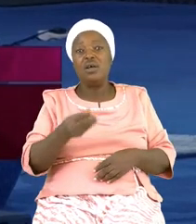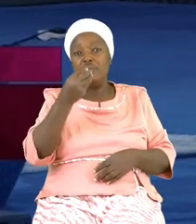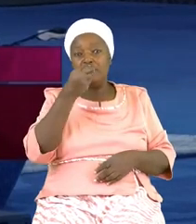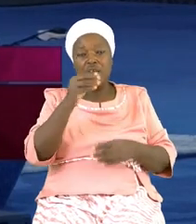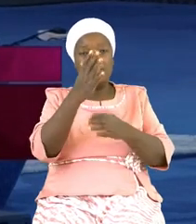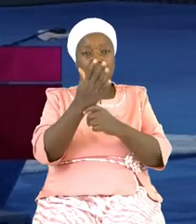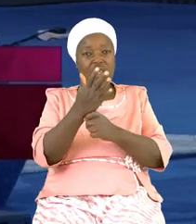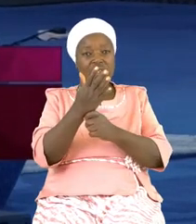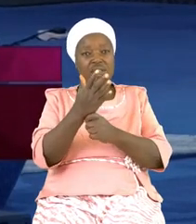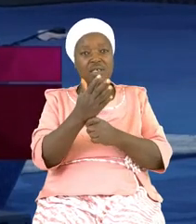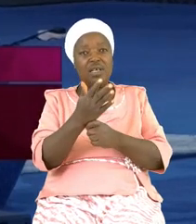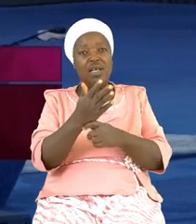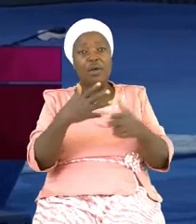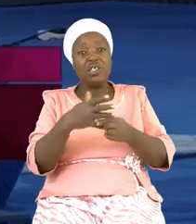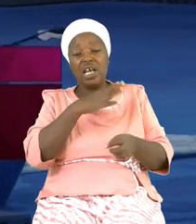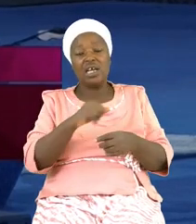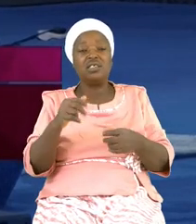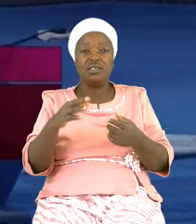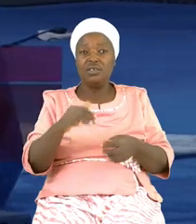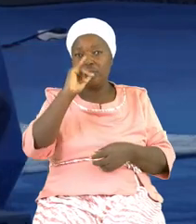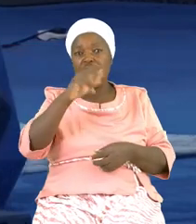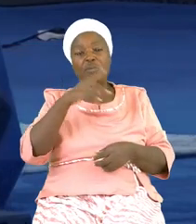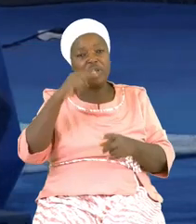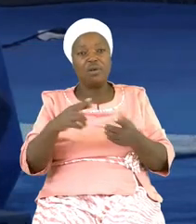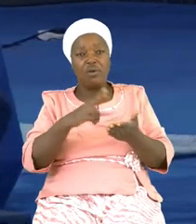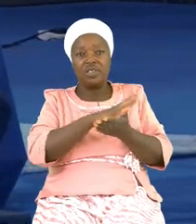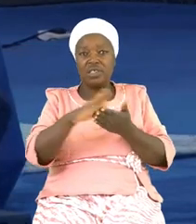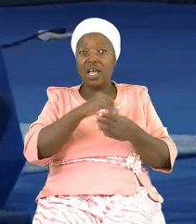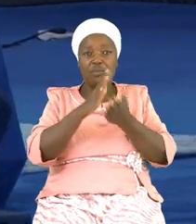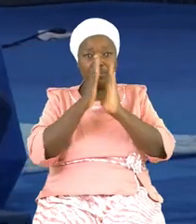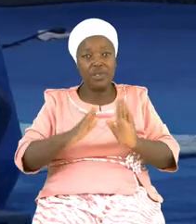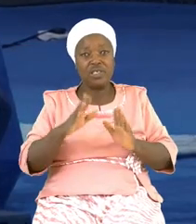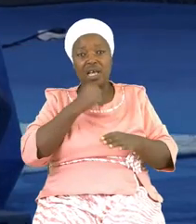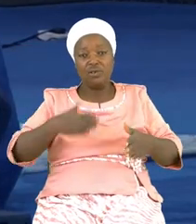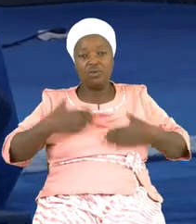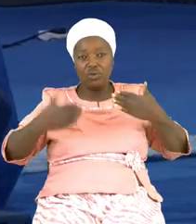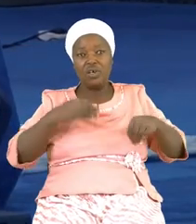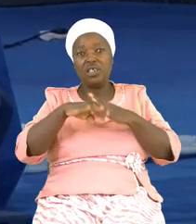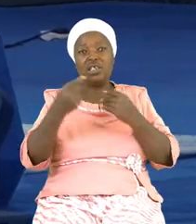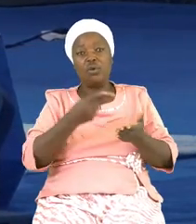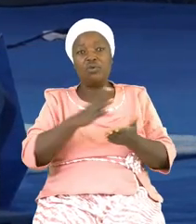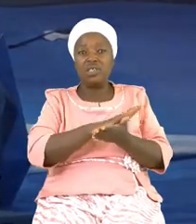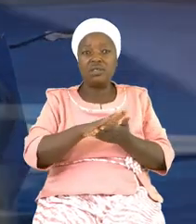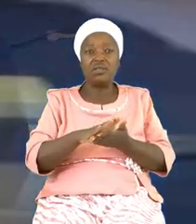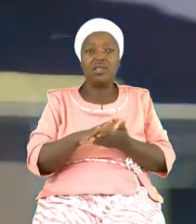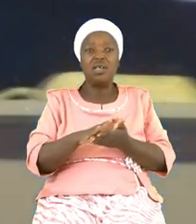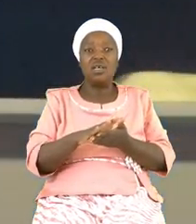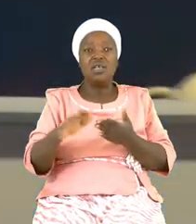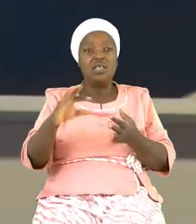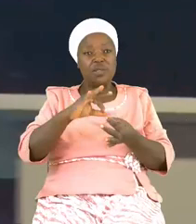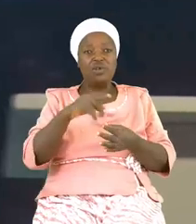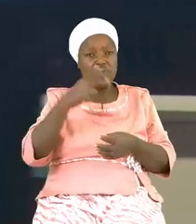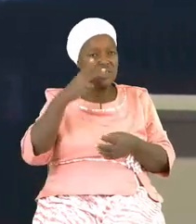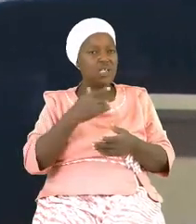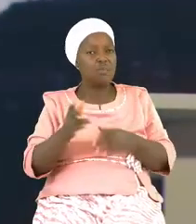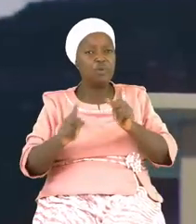righteousness and peace and joy in the Holy Ghost. You see, there are people during this time